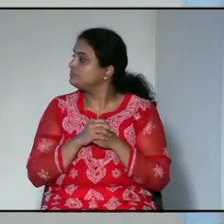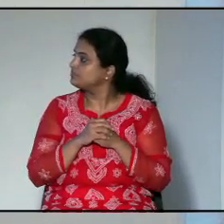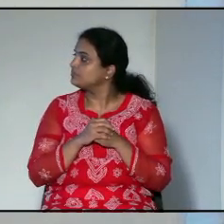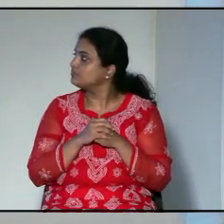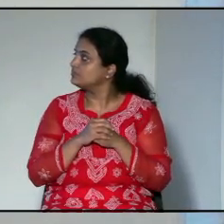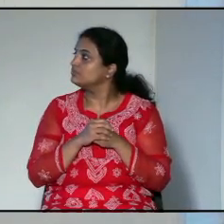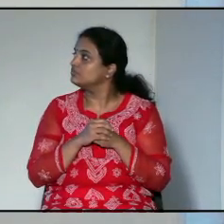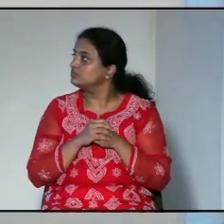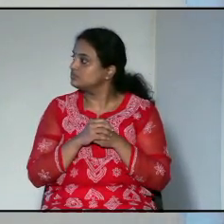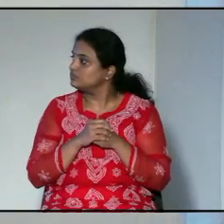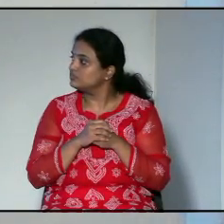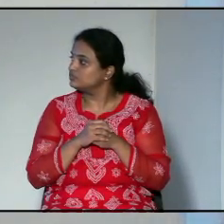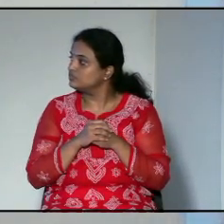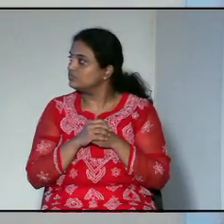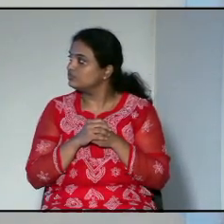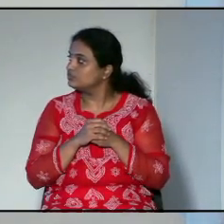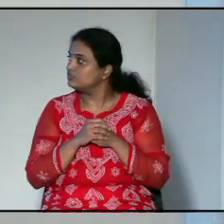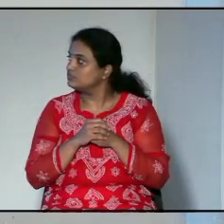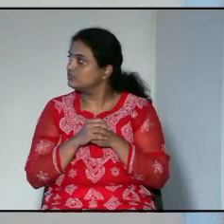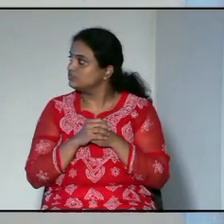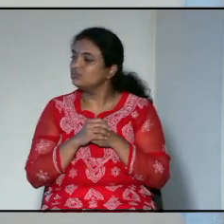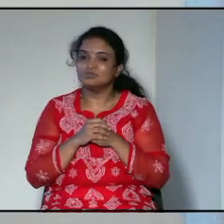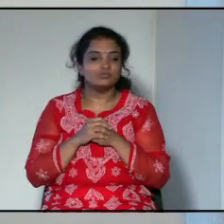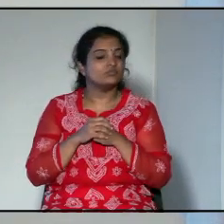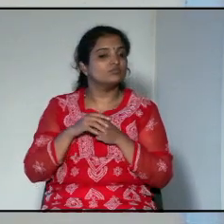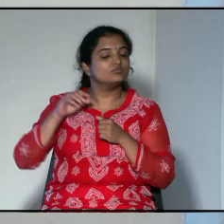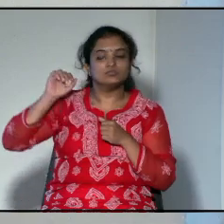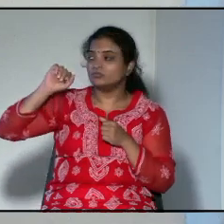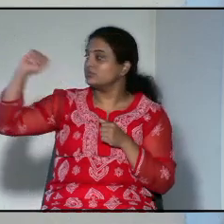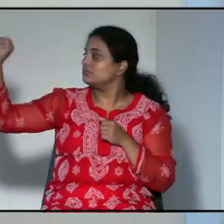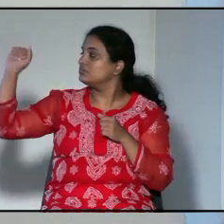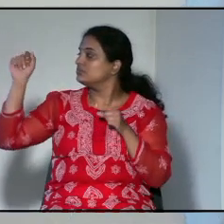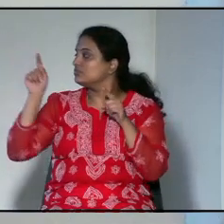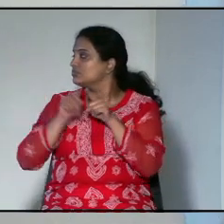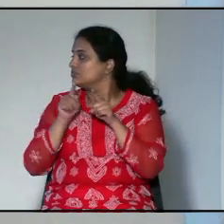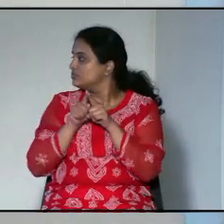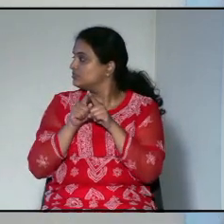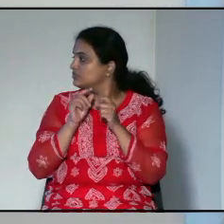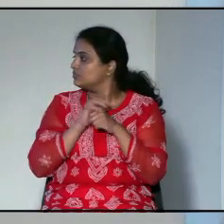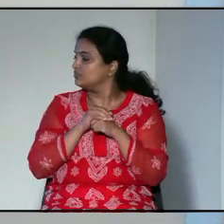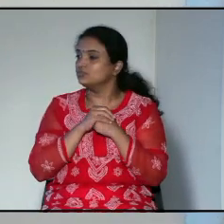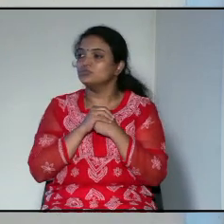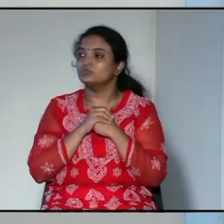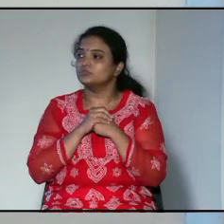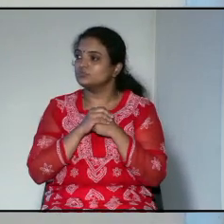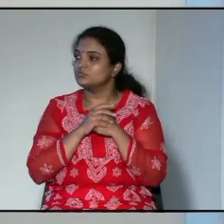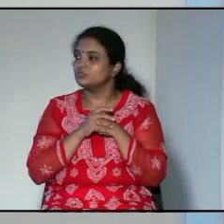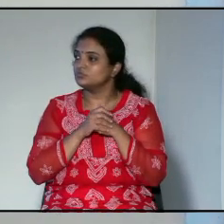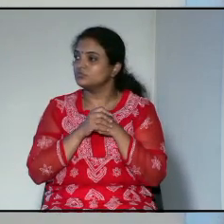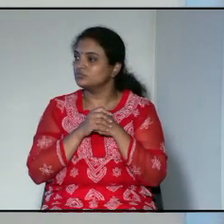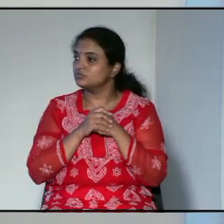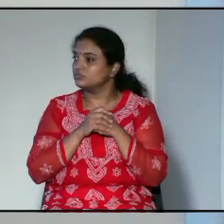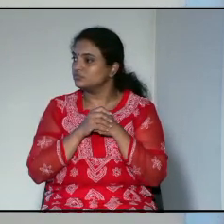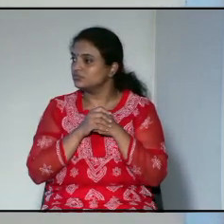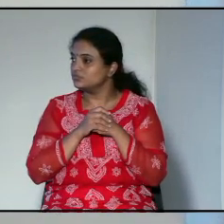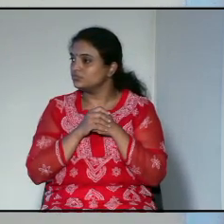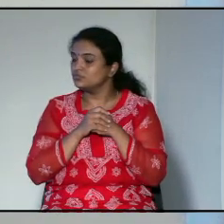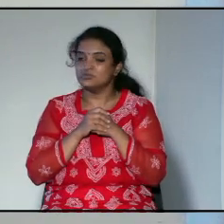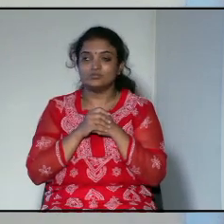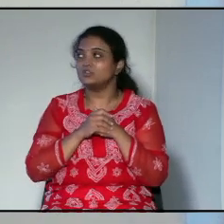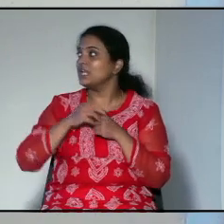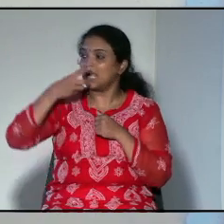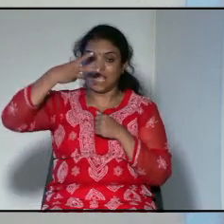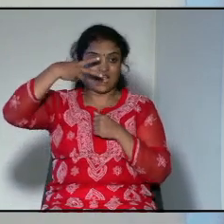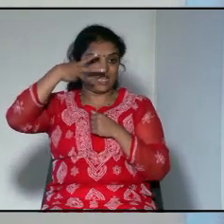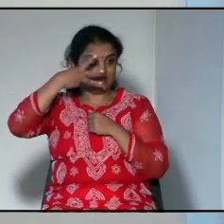We also have Arun Ganguly's amazing documentation of her working process. Okay, so 3 phases.